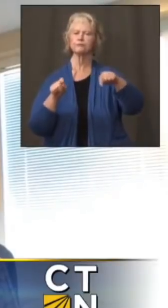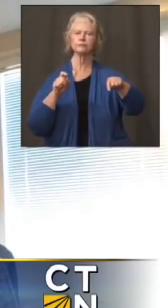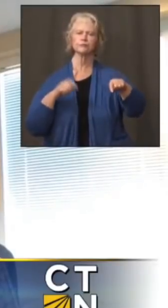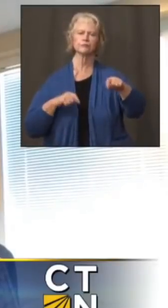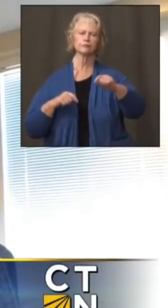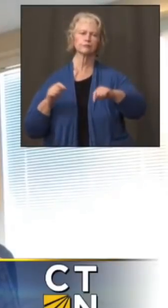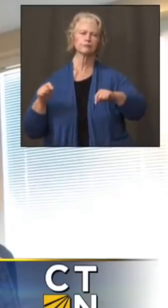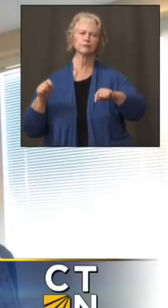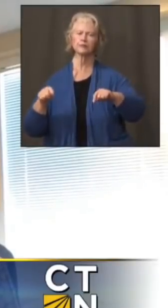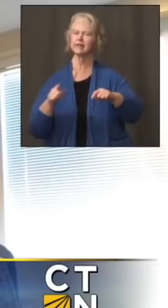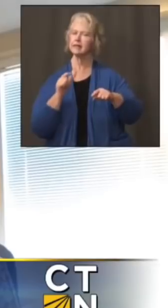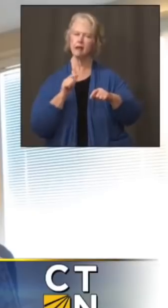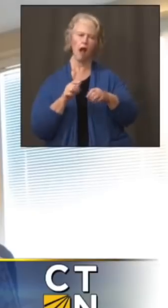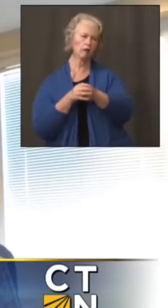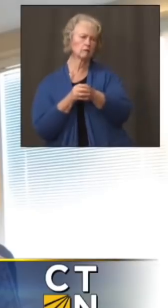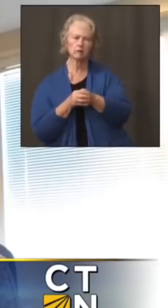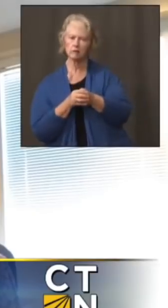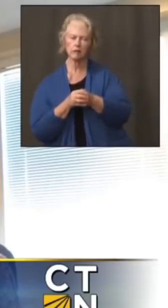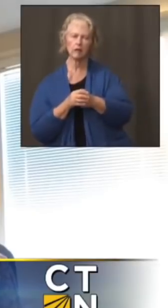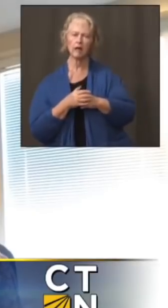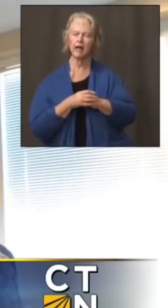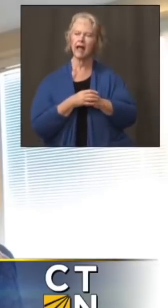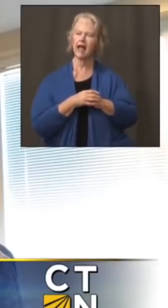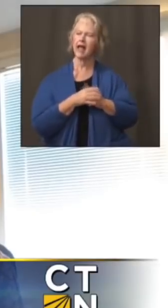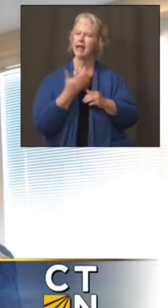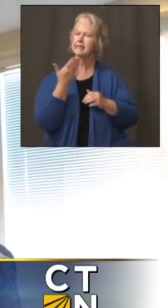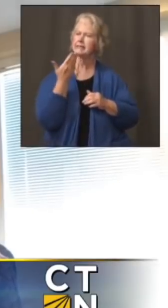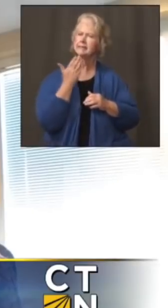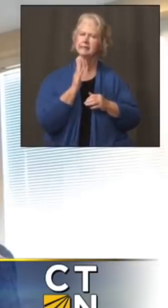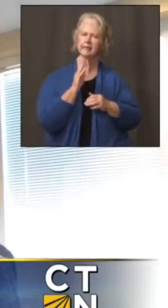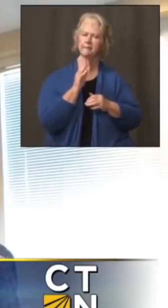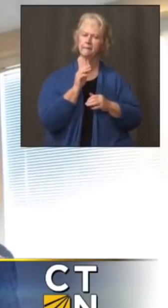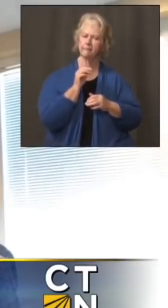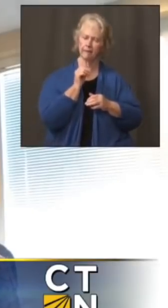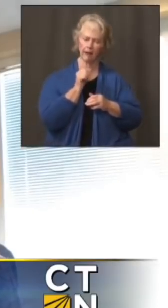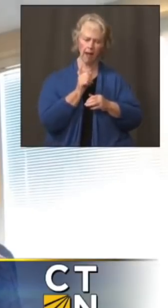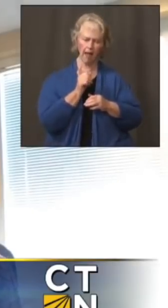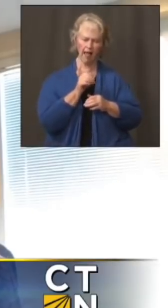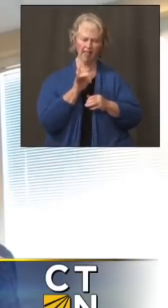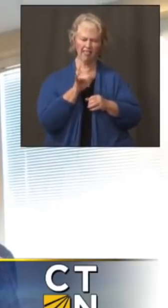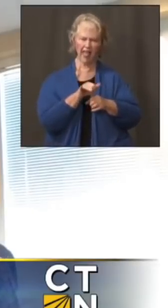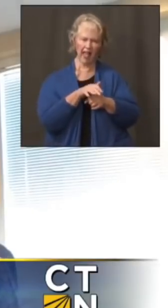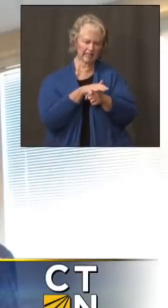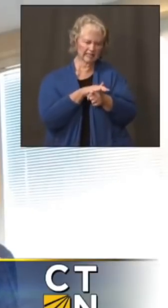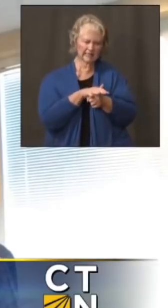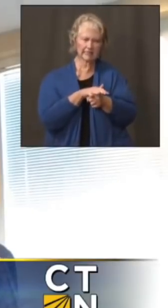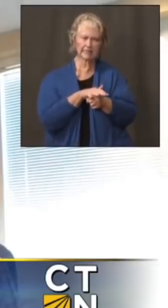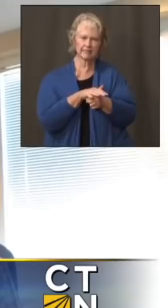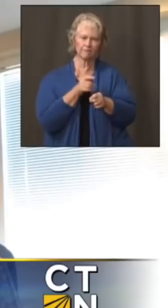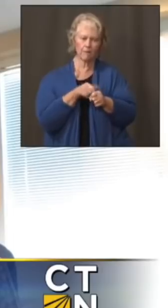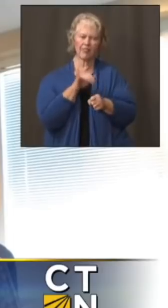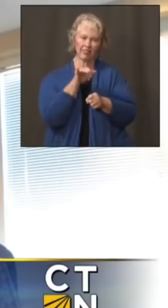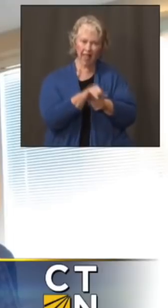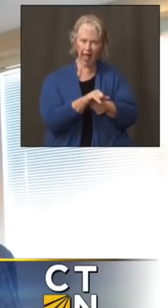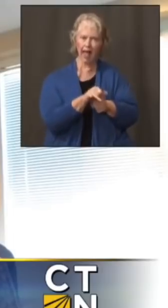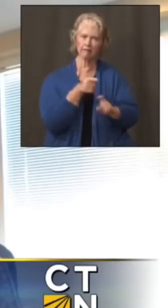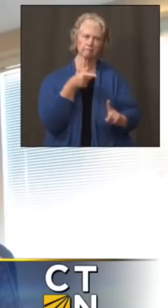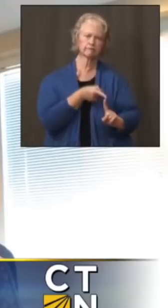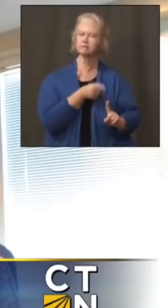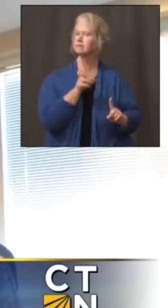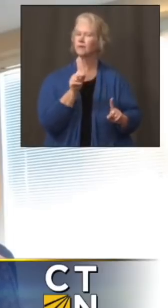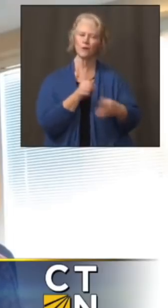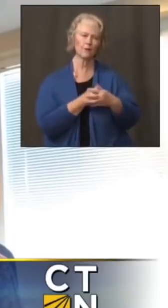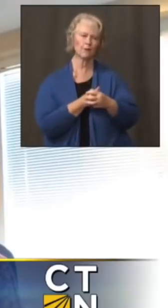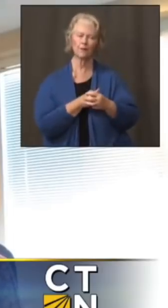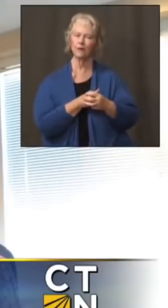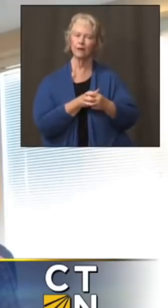towns, and we're also not seeing a particular area where they seem to be originating from. So I think the lesson